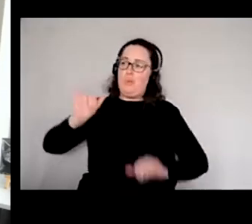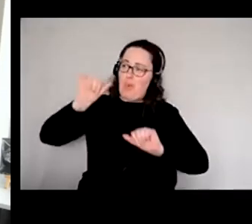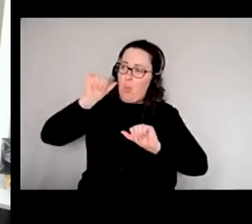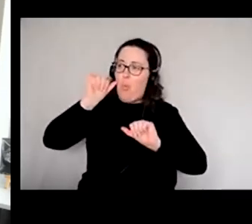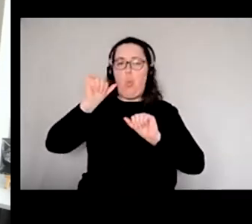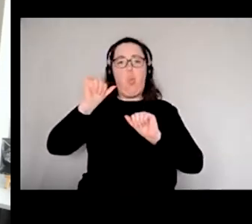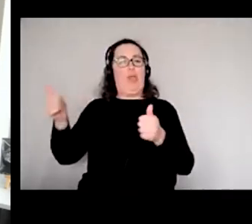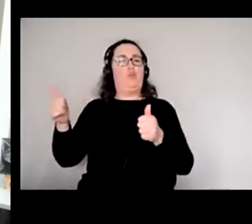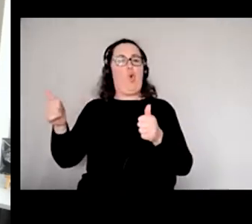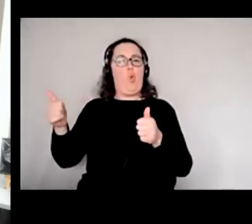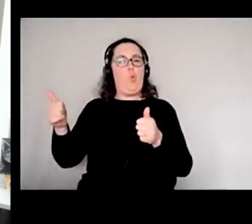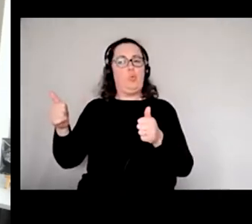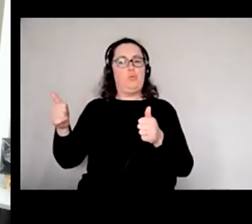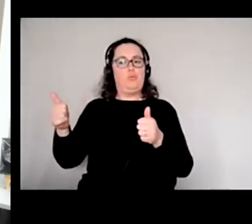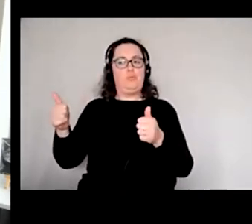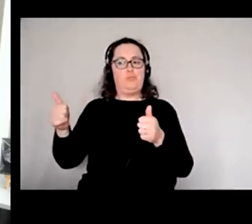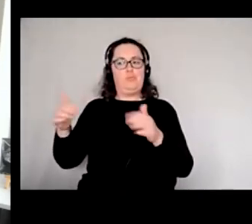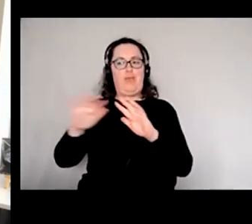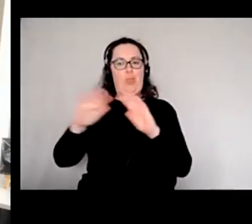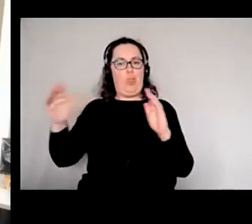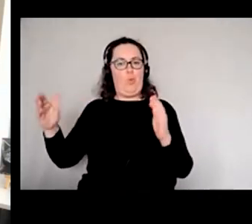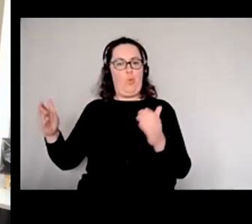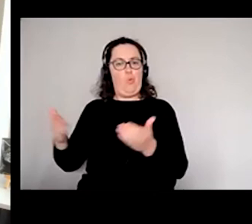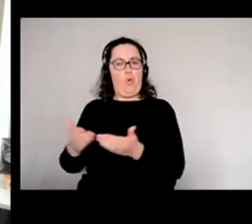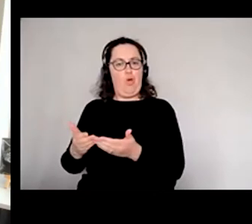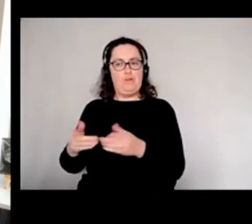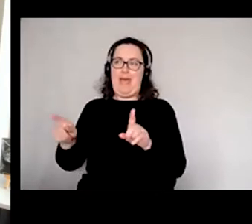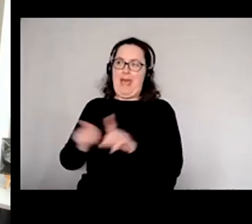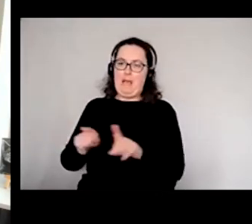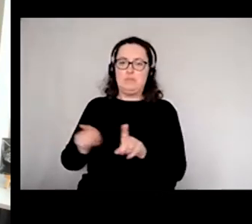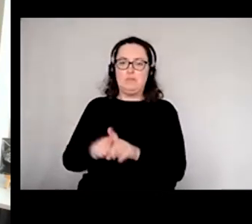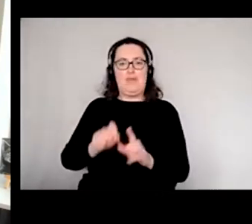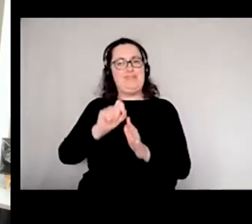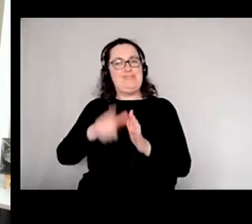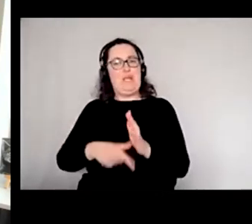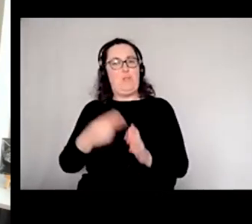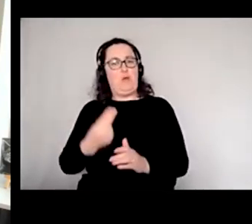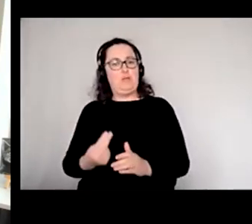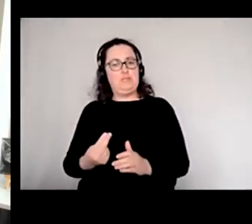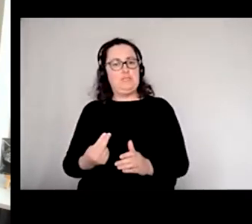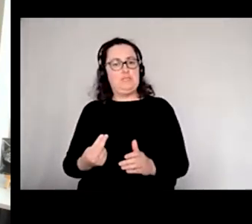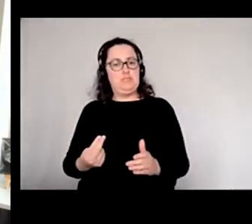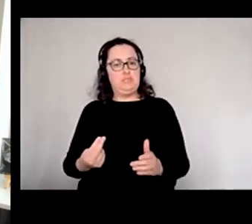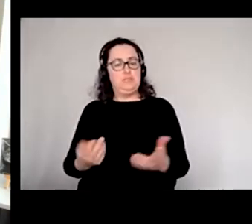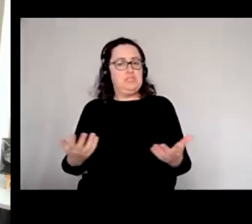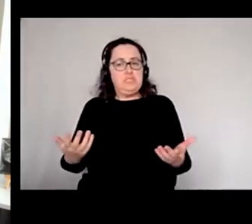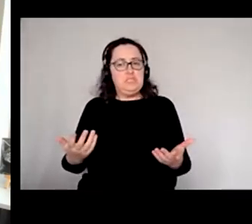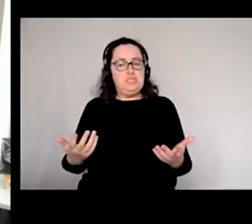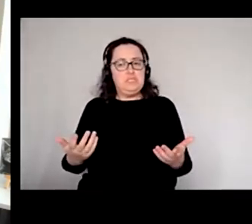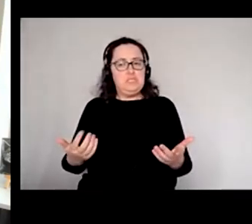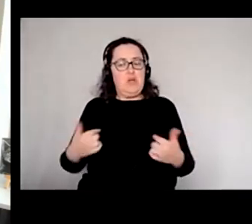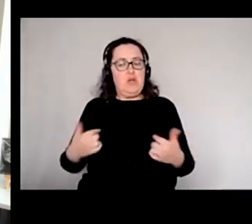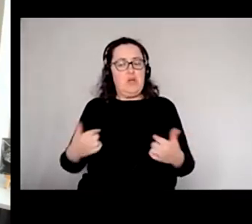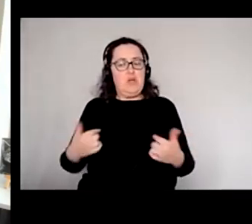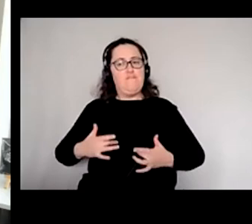known, you know, in the wider world, you know, as a disabled artist. And I just really feel